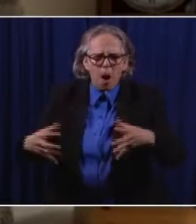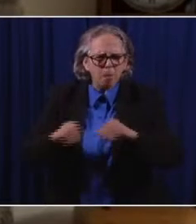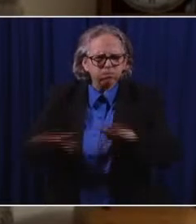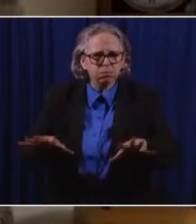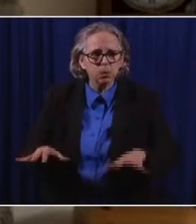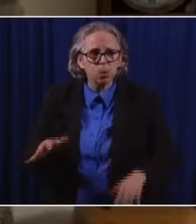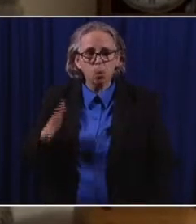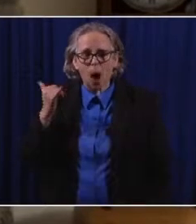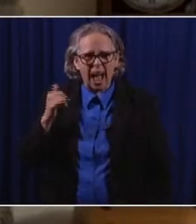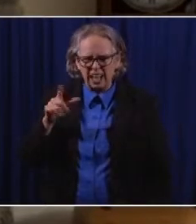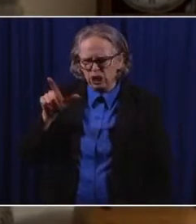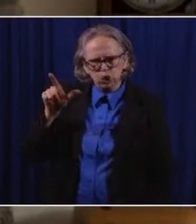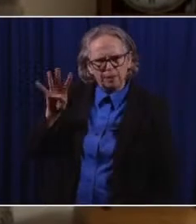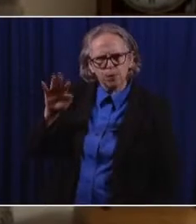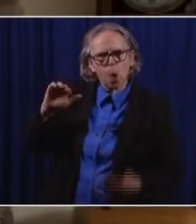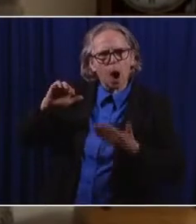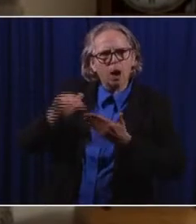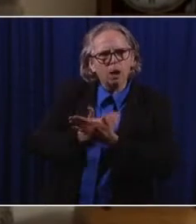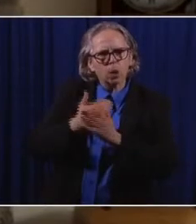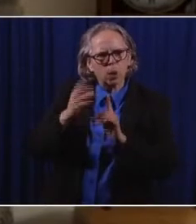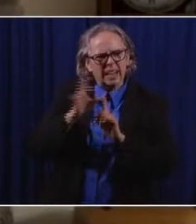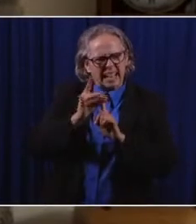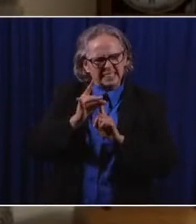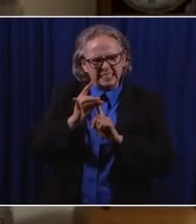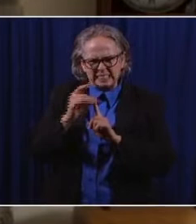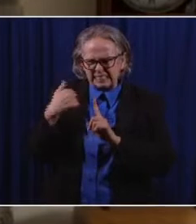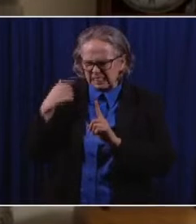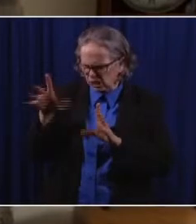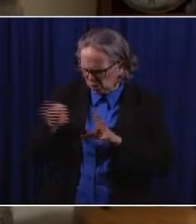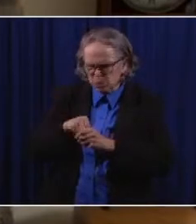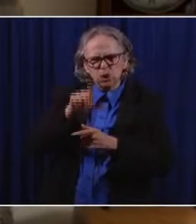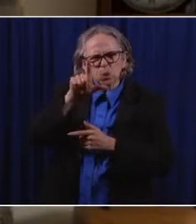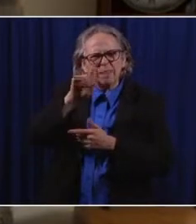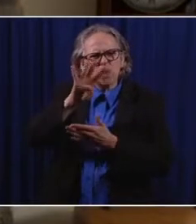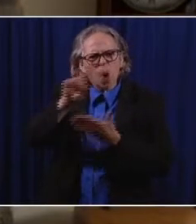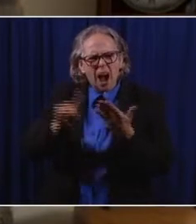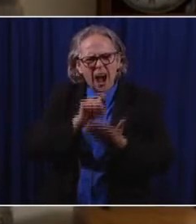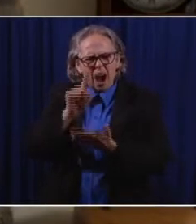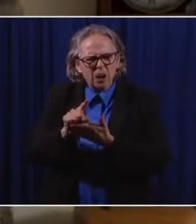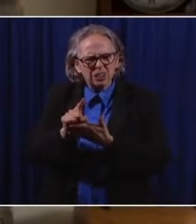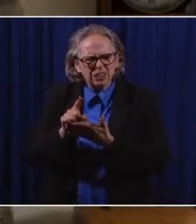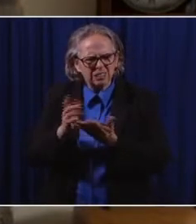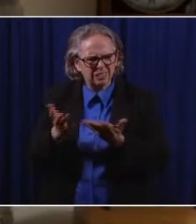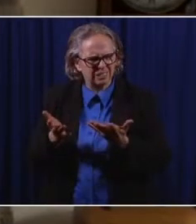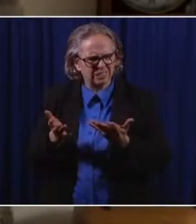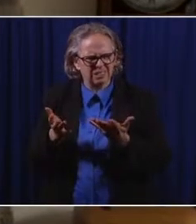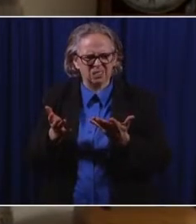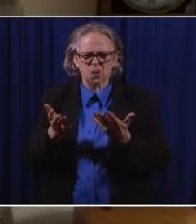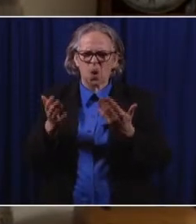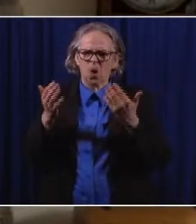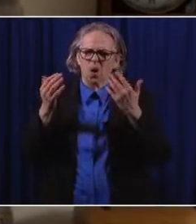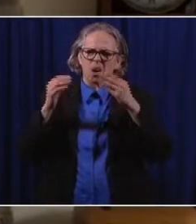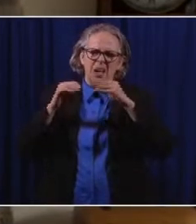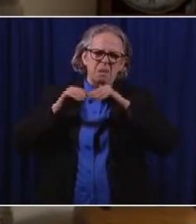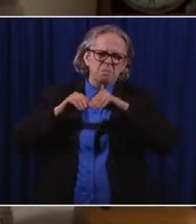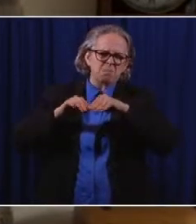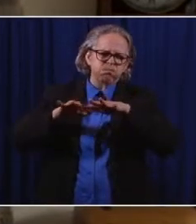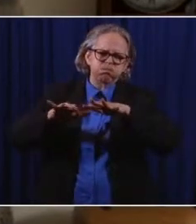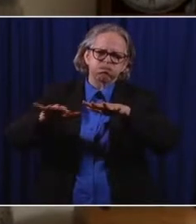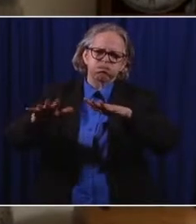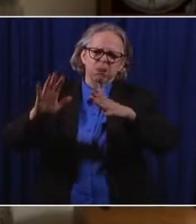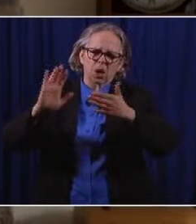in the 24 hours between Tuesday and Wednesday. In addition to sustained community spread, the county has had 2 small